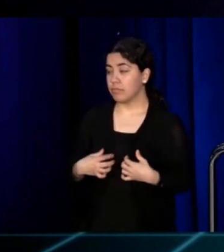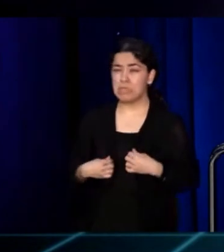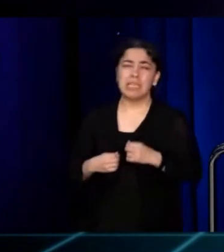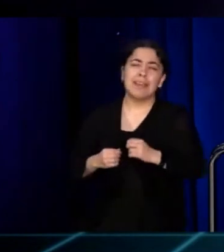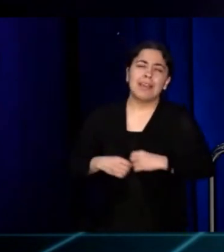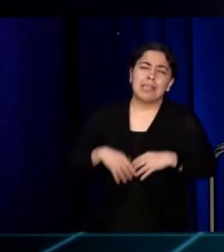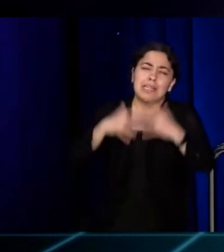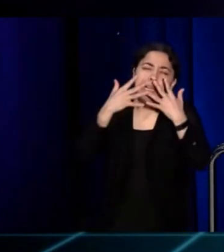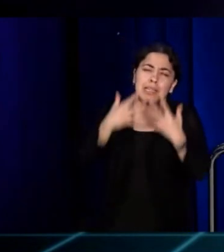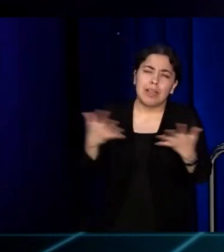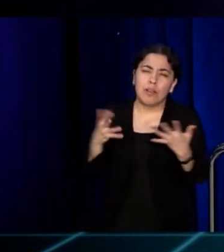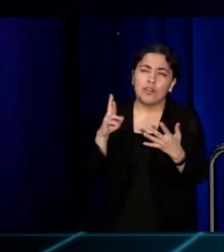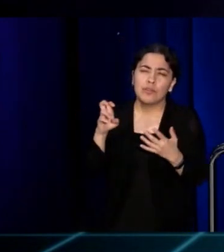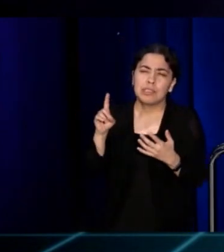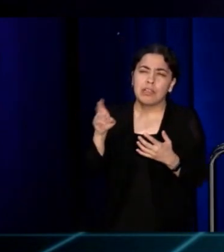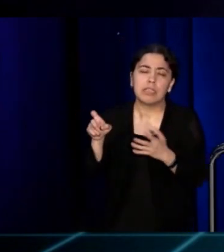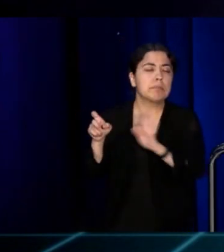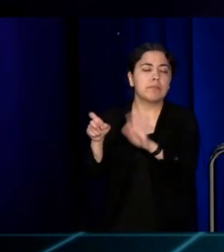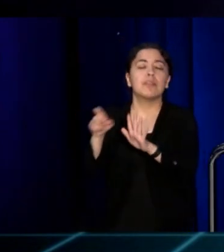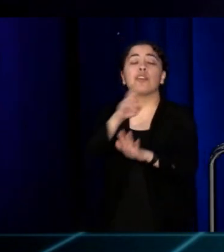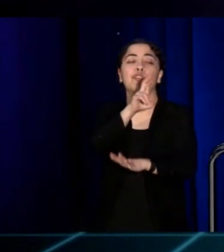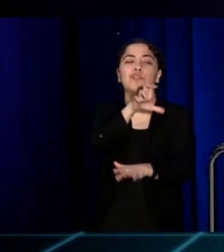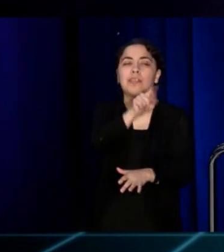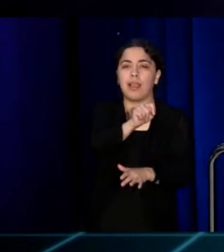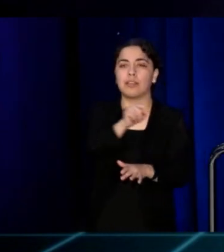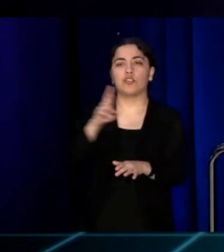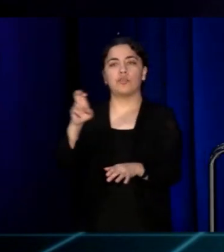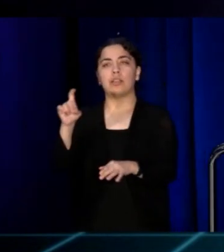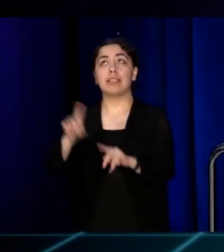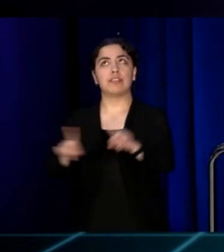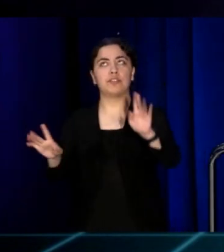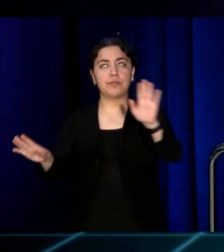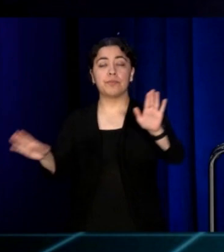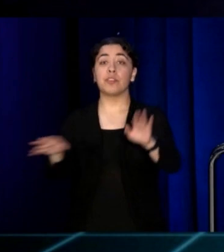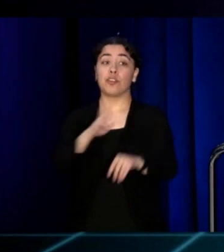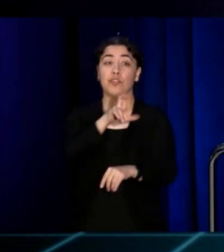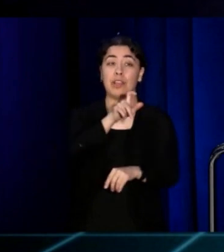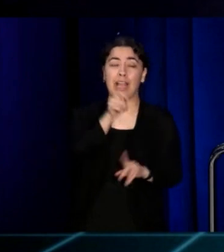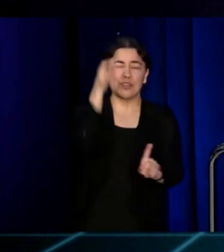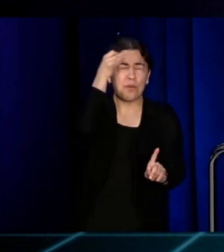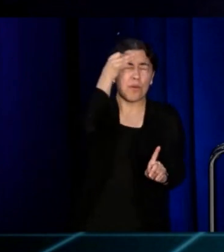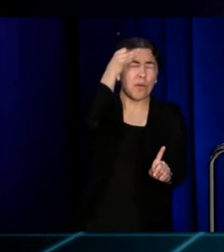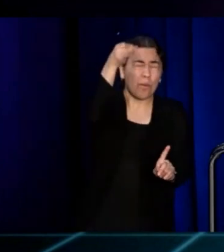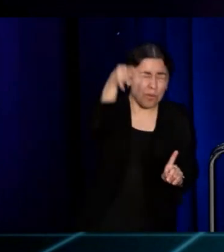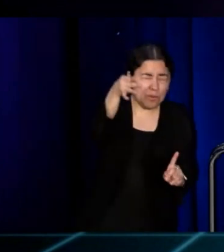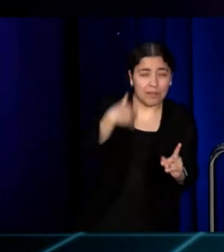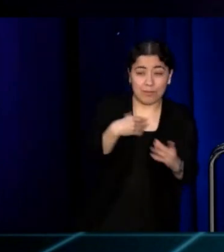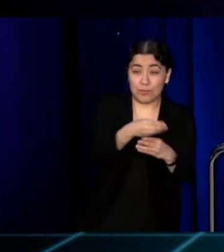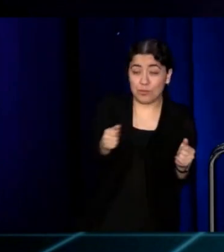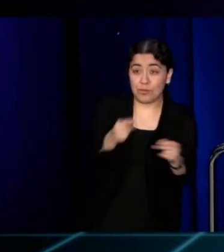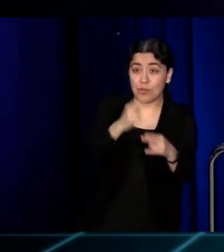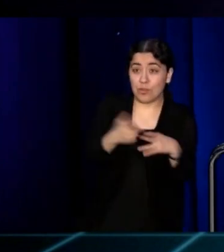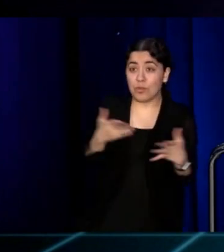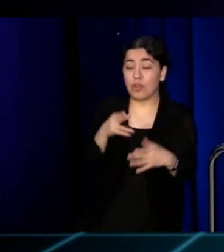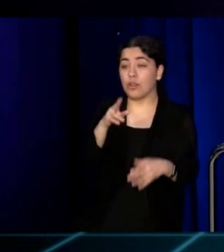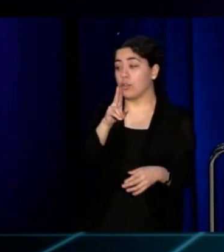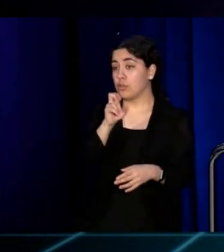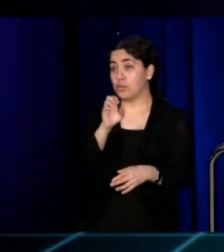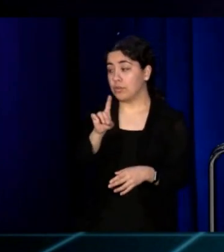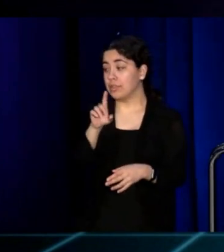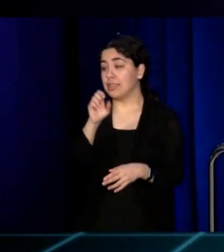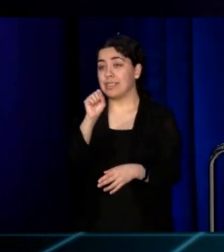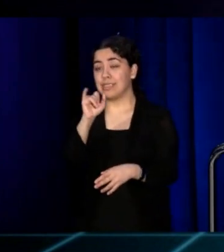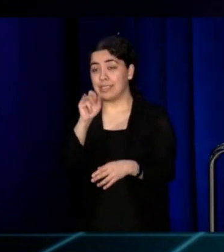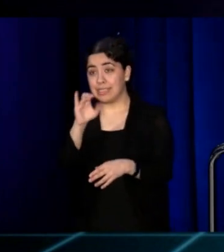that React, not the same thing, they actually were so close to having a solution for this called